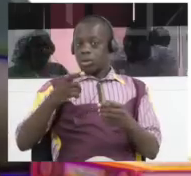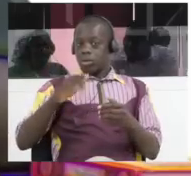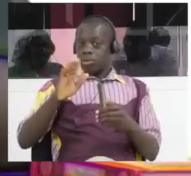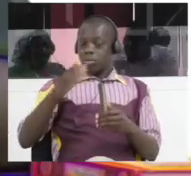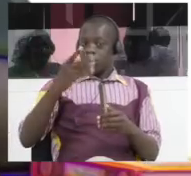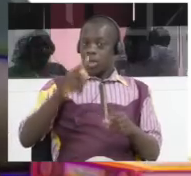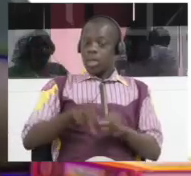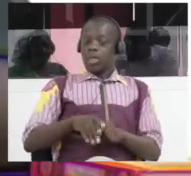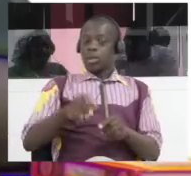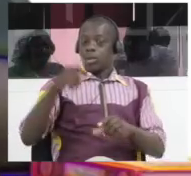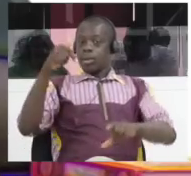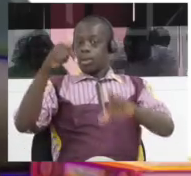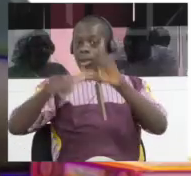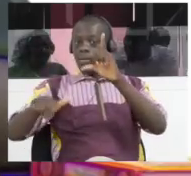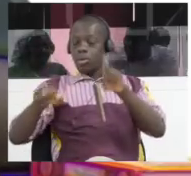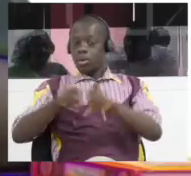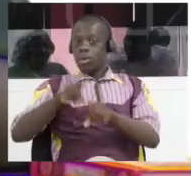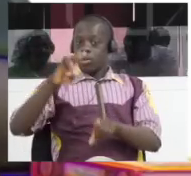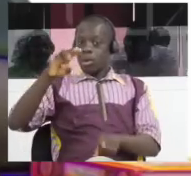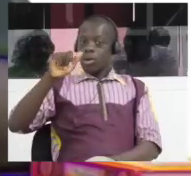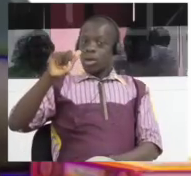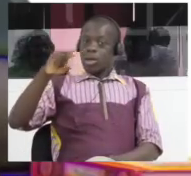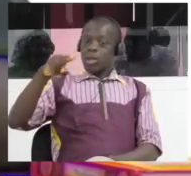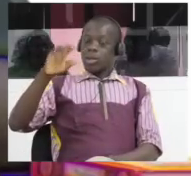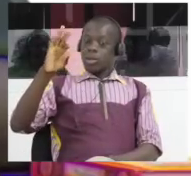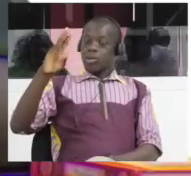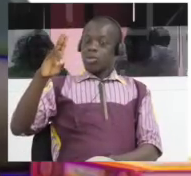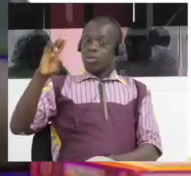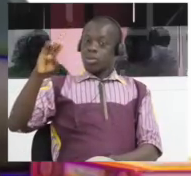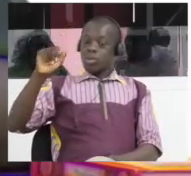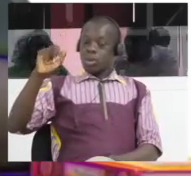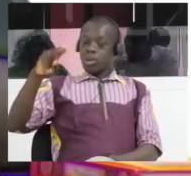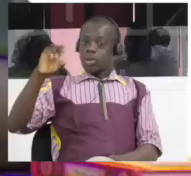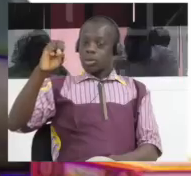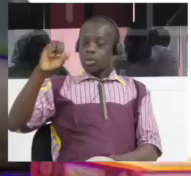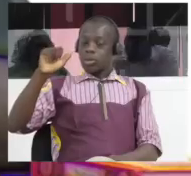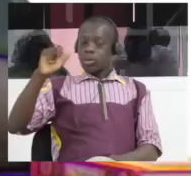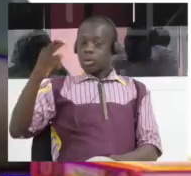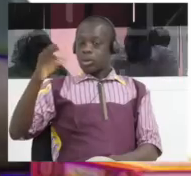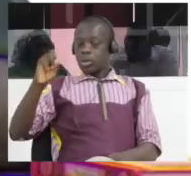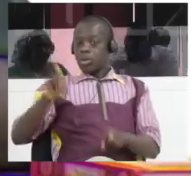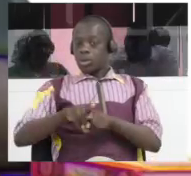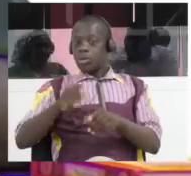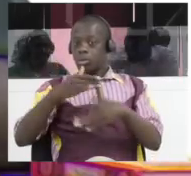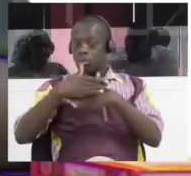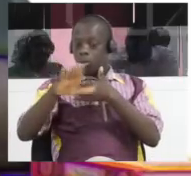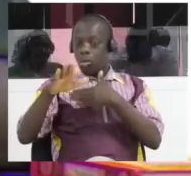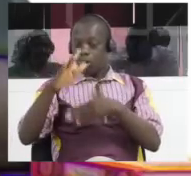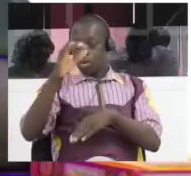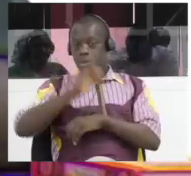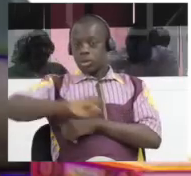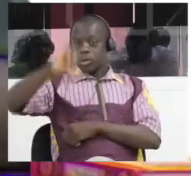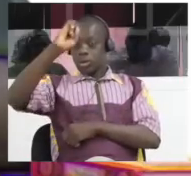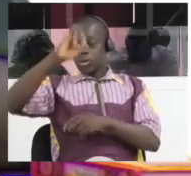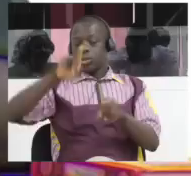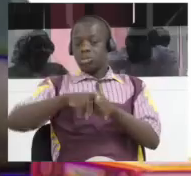rank also, Major Antoman Saho was also senior. He was at the Marine Unit. And the rest of the